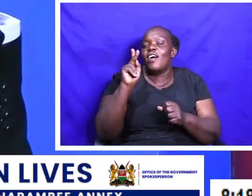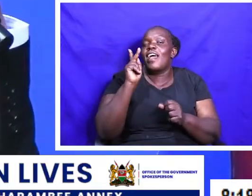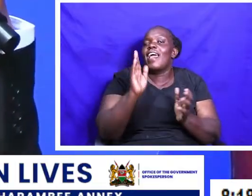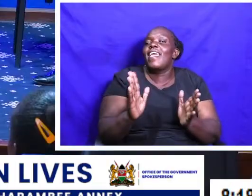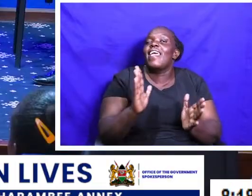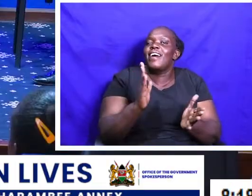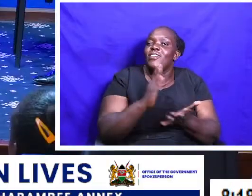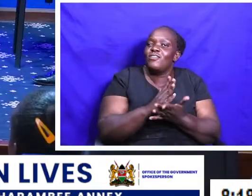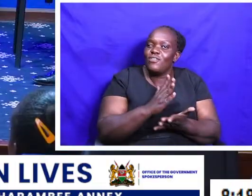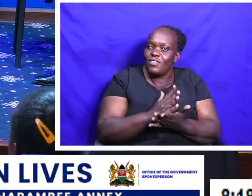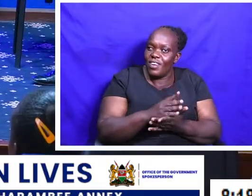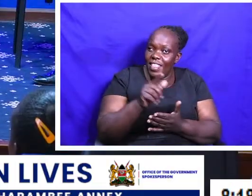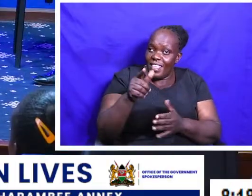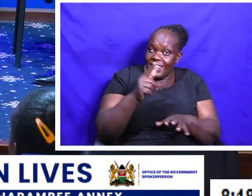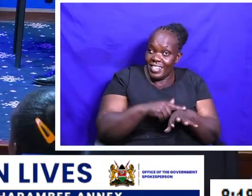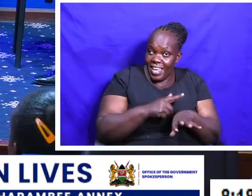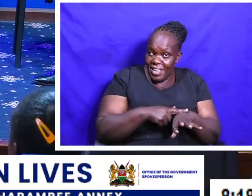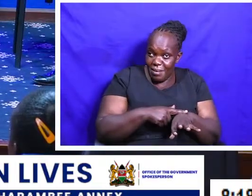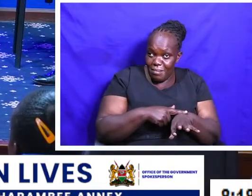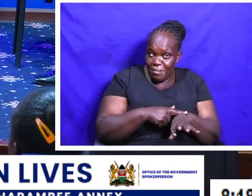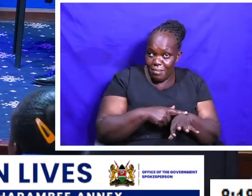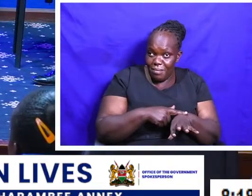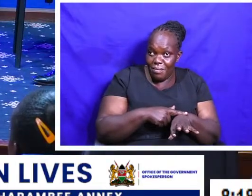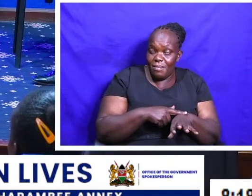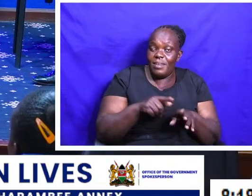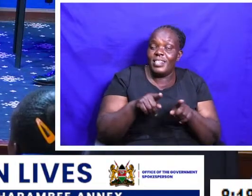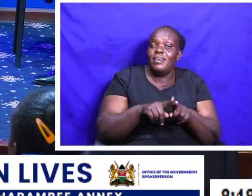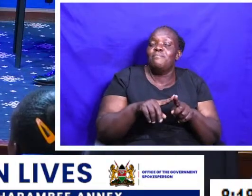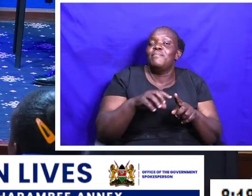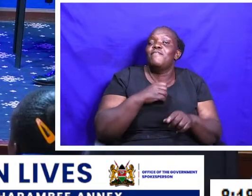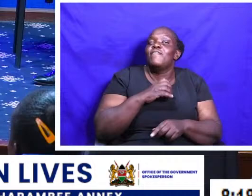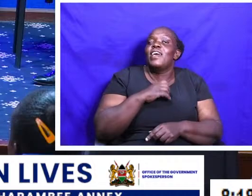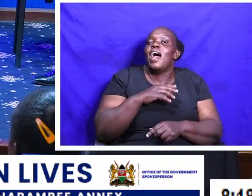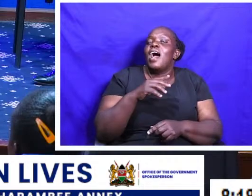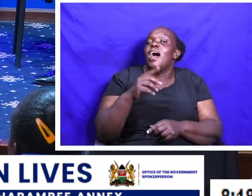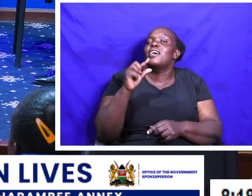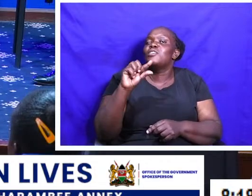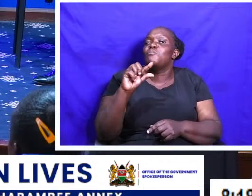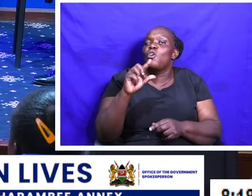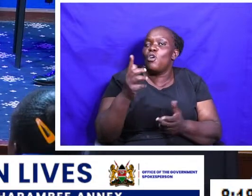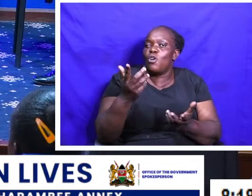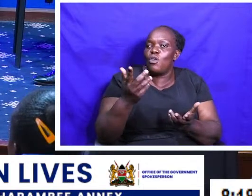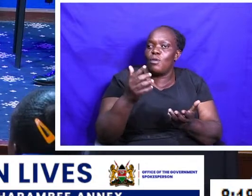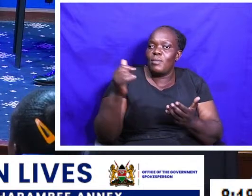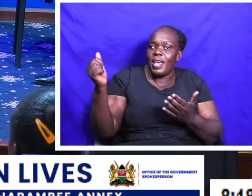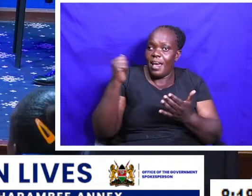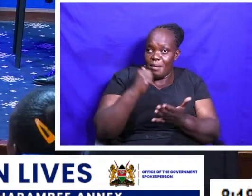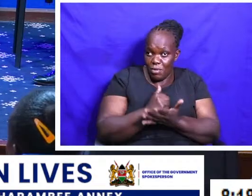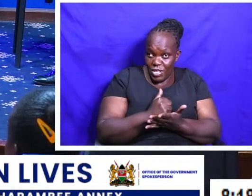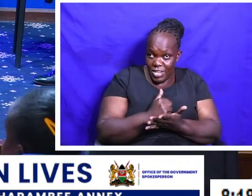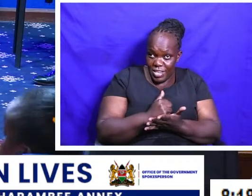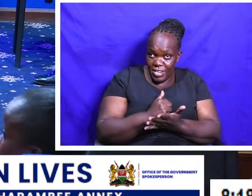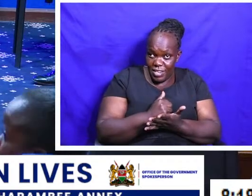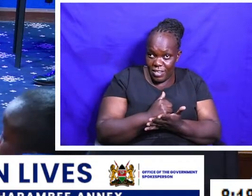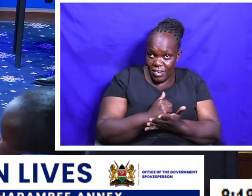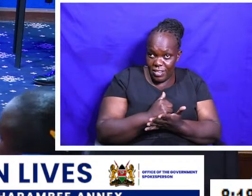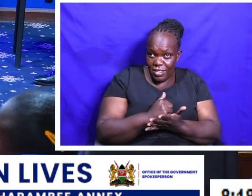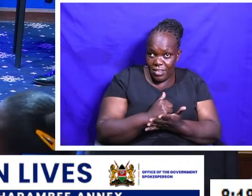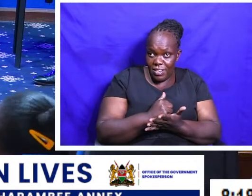Kenyans. Because at that time when I was in a bit of a panic state. Because I was appointed